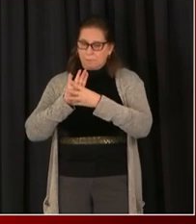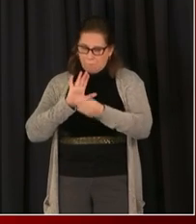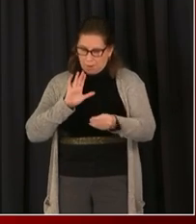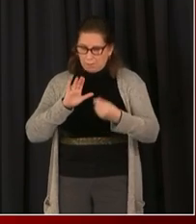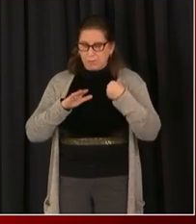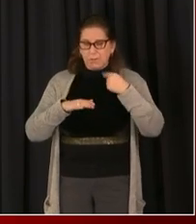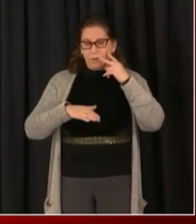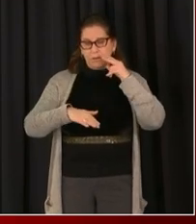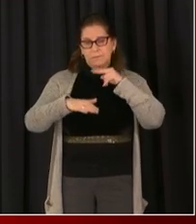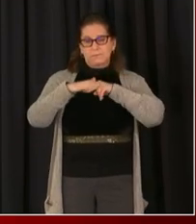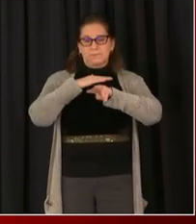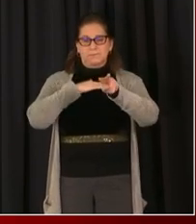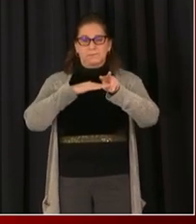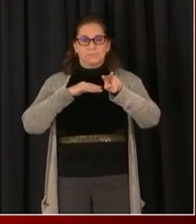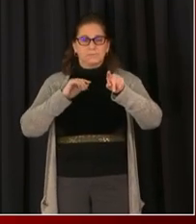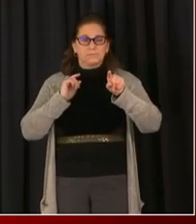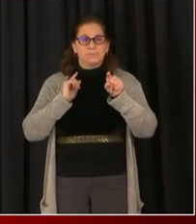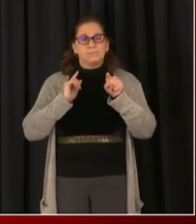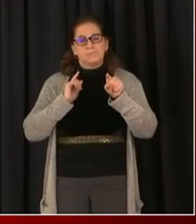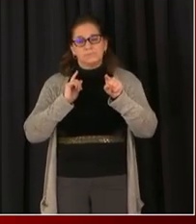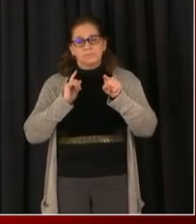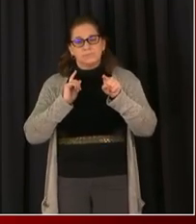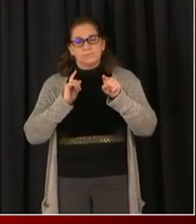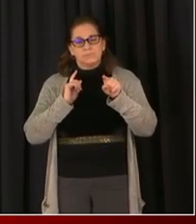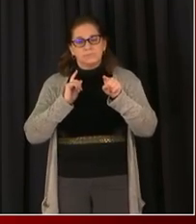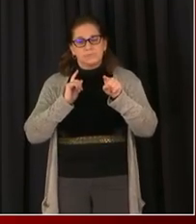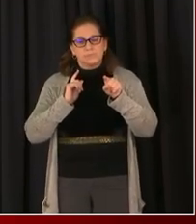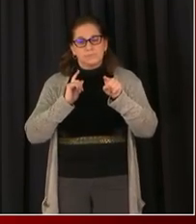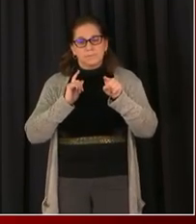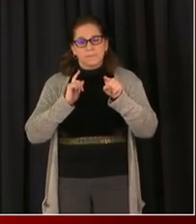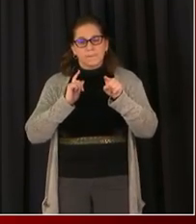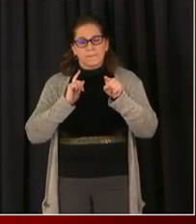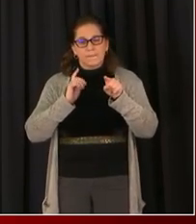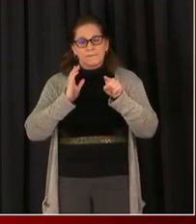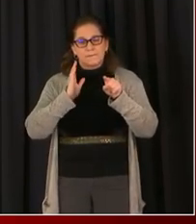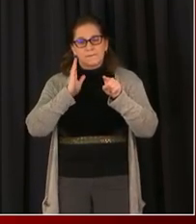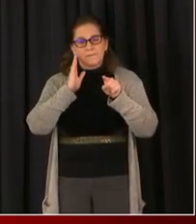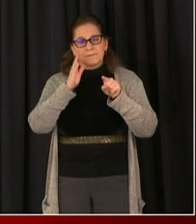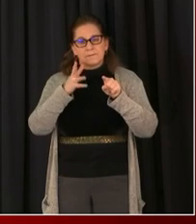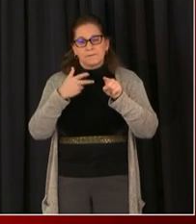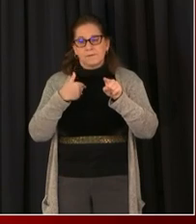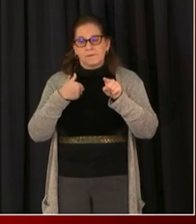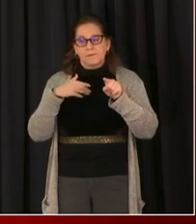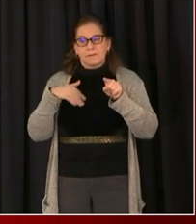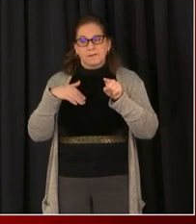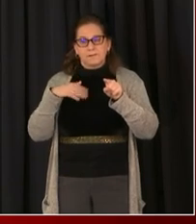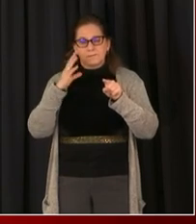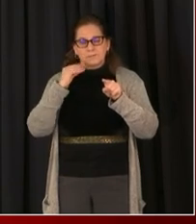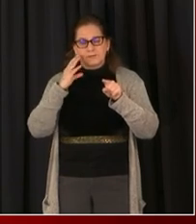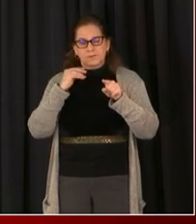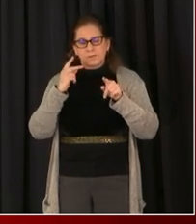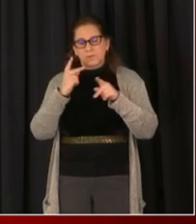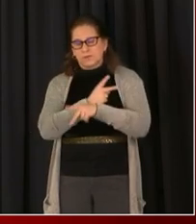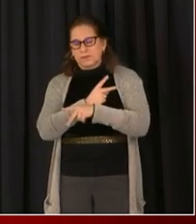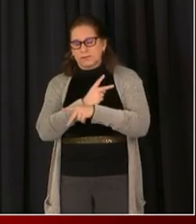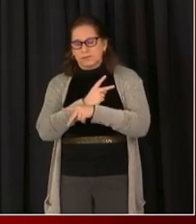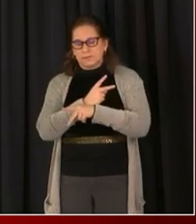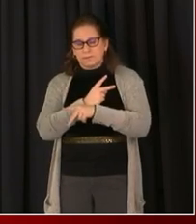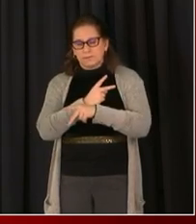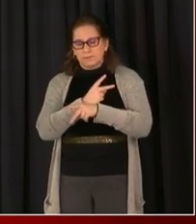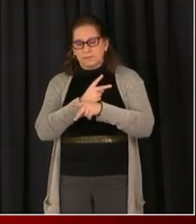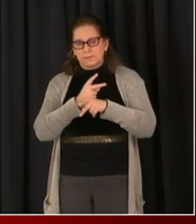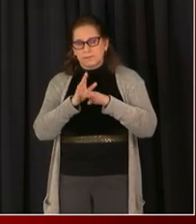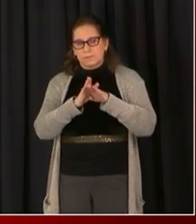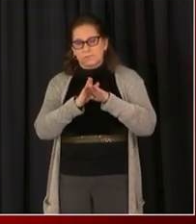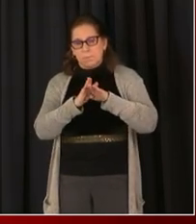case scenario. And I think that sometimes we have to take a step back and be proud of what the district has done collectively, not just what